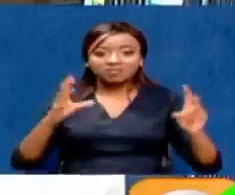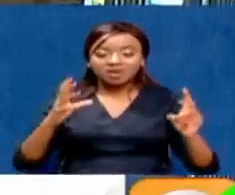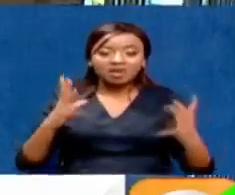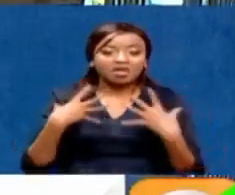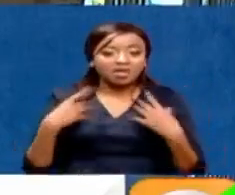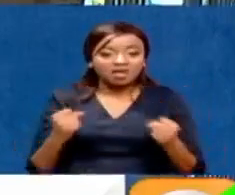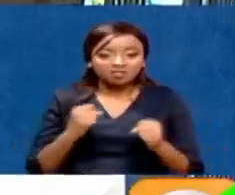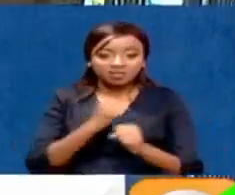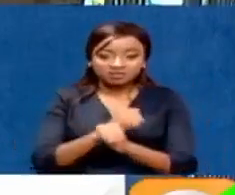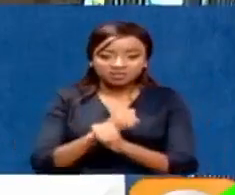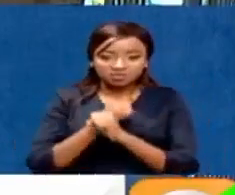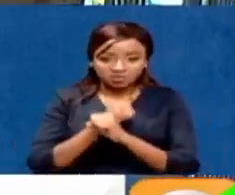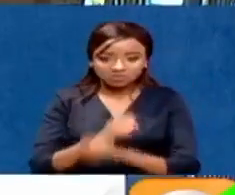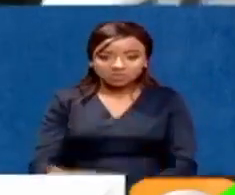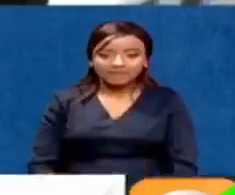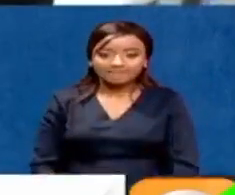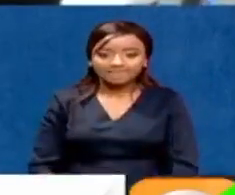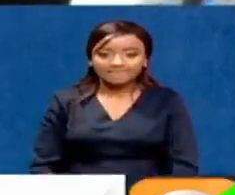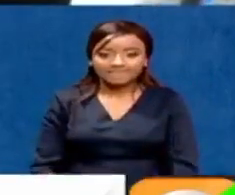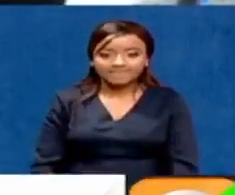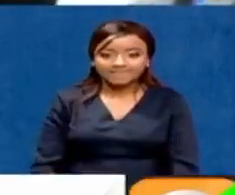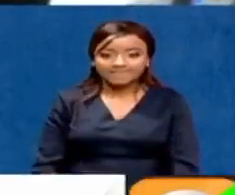security and pandemics.